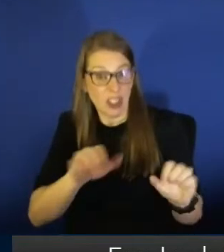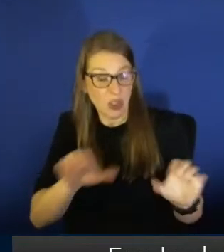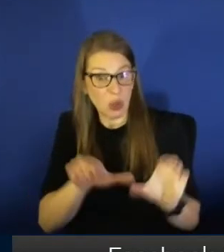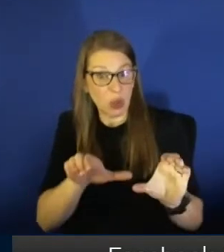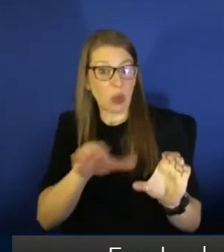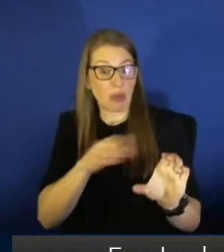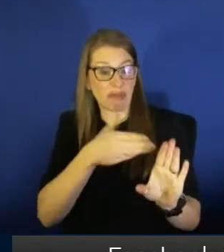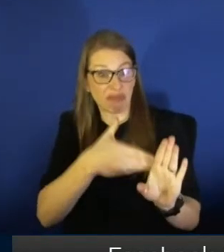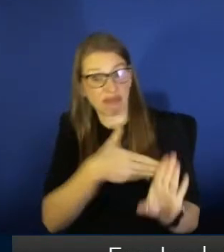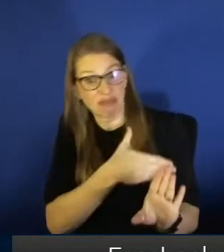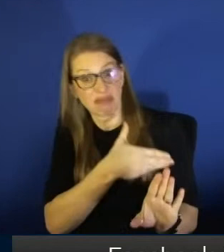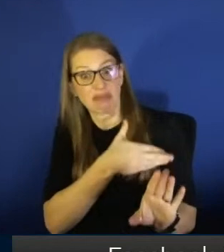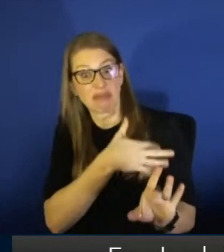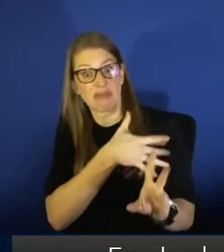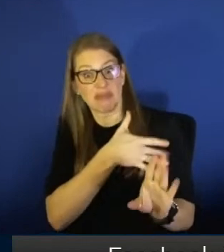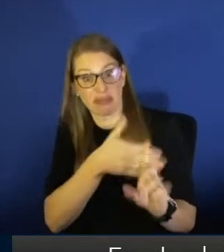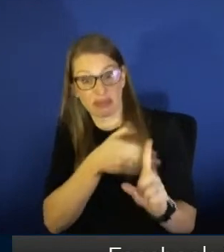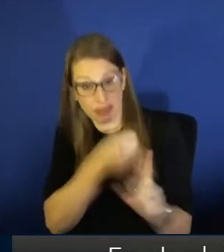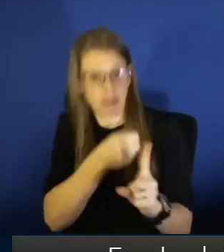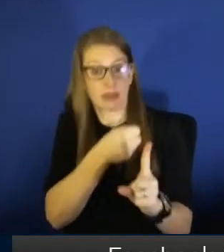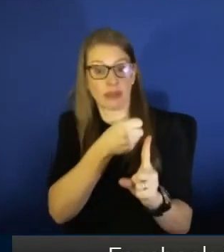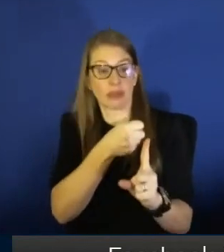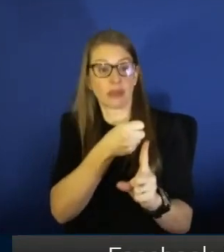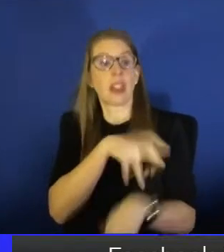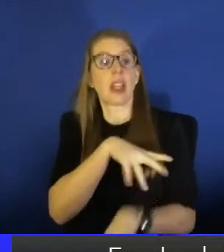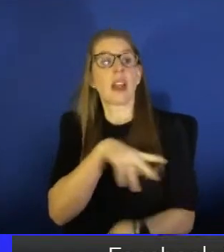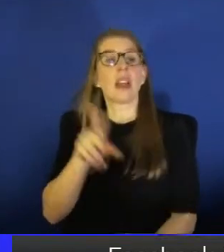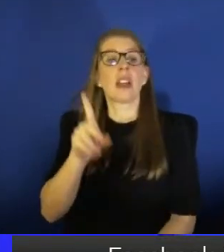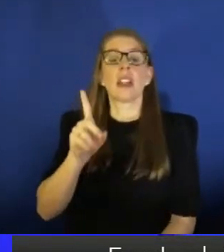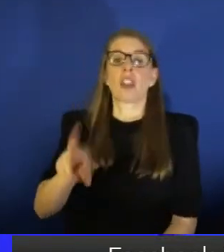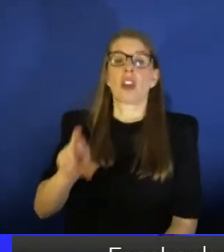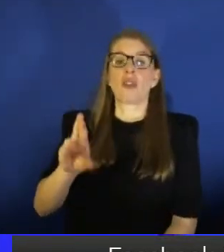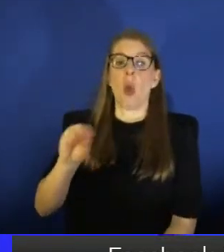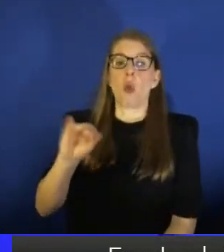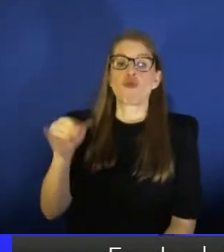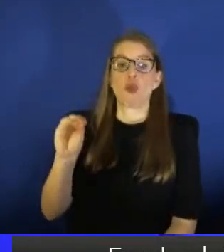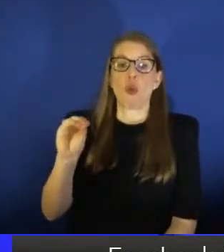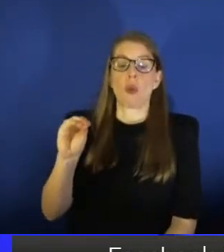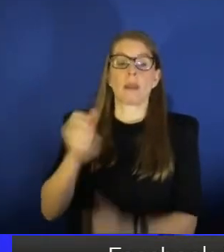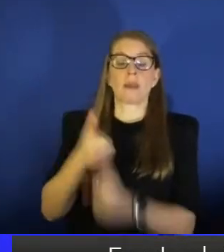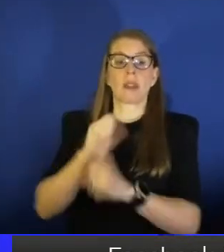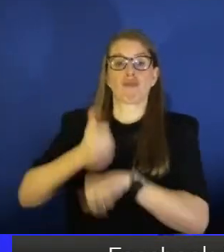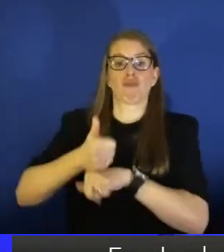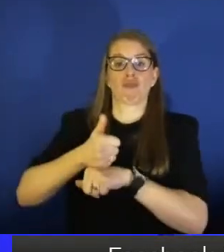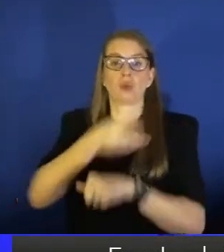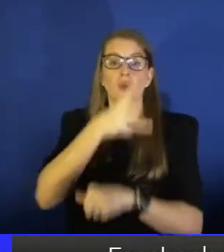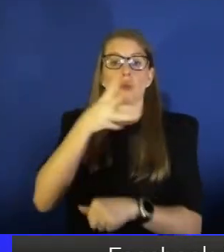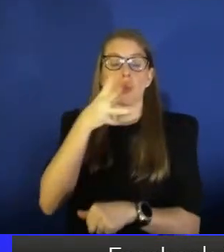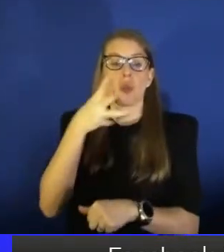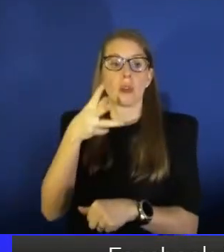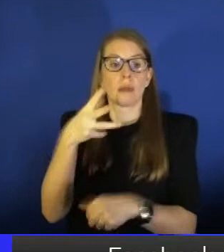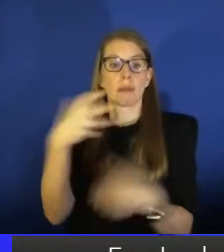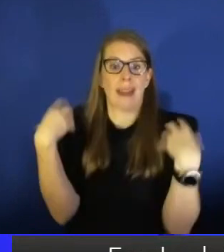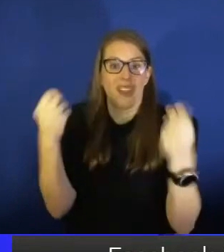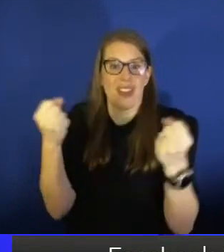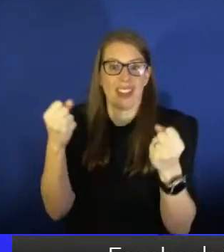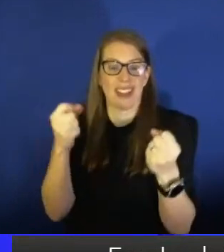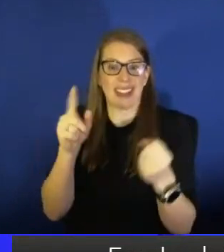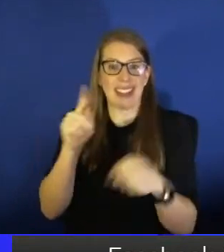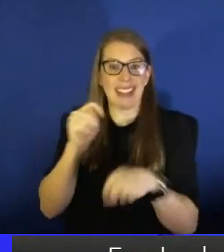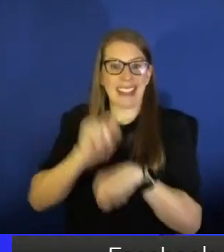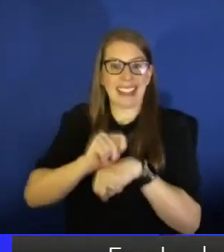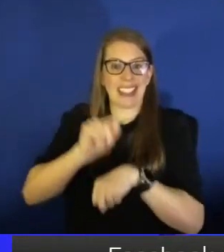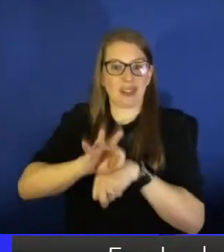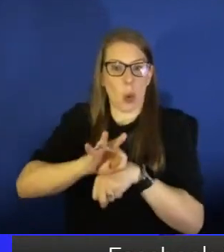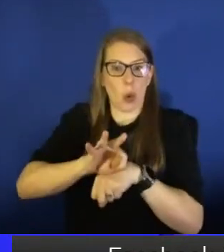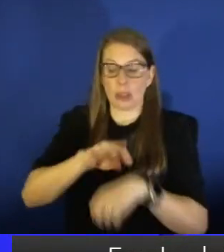talk to us through that. Well, Dr. Ojo put together the Rural Health Task Force to really look at what was the School of